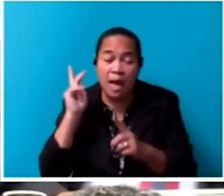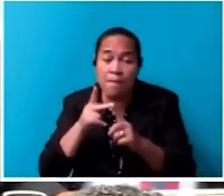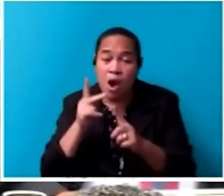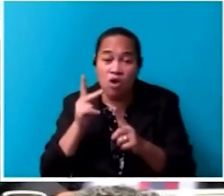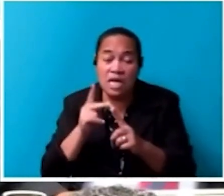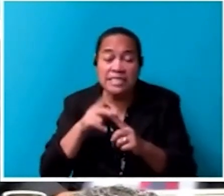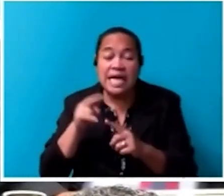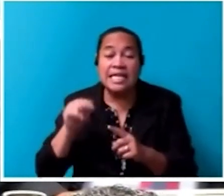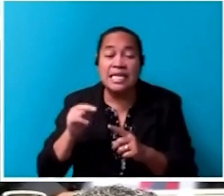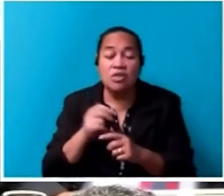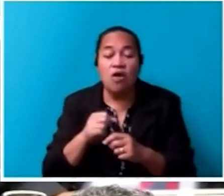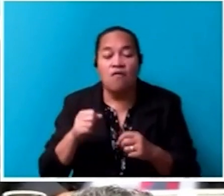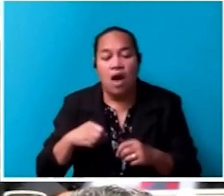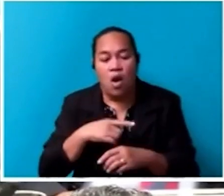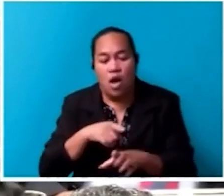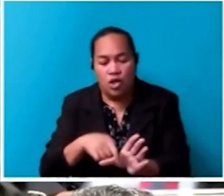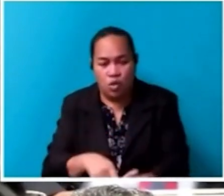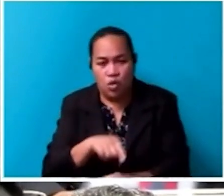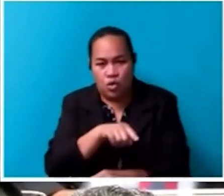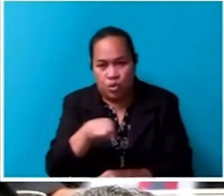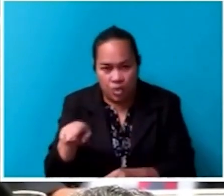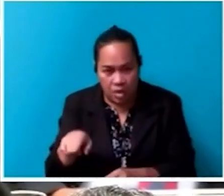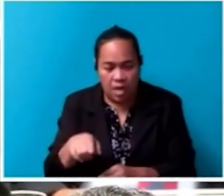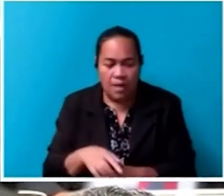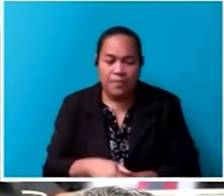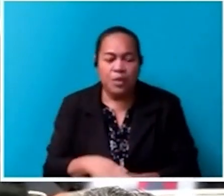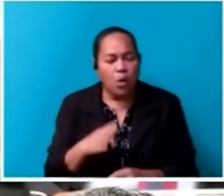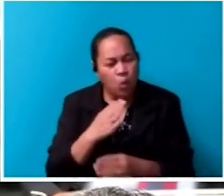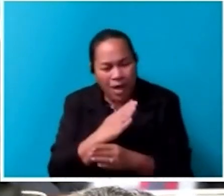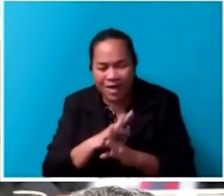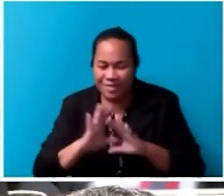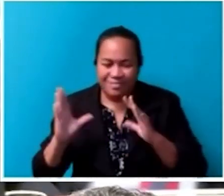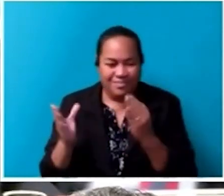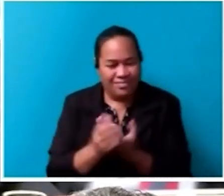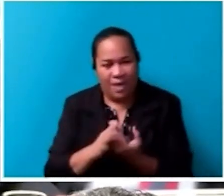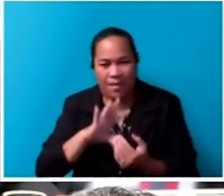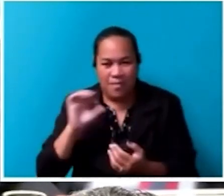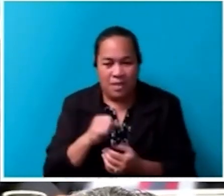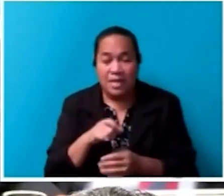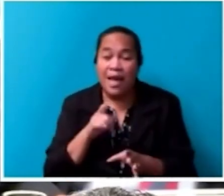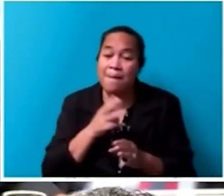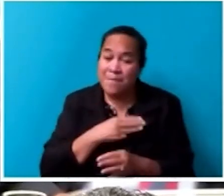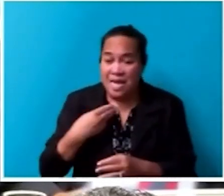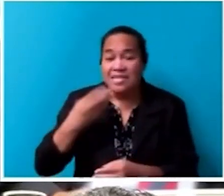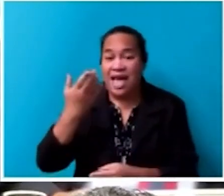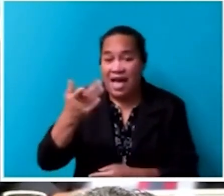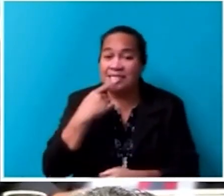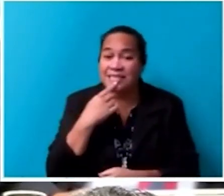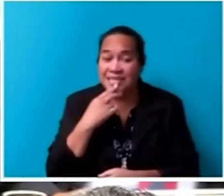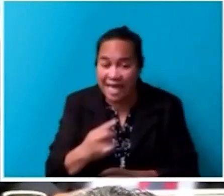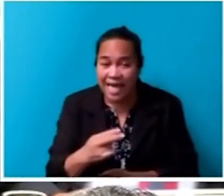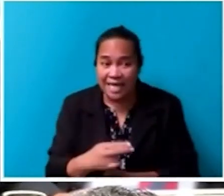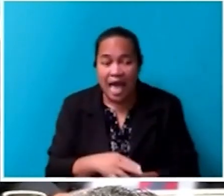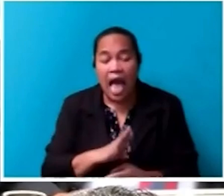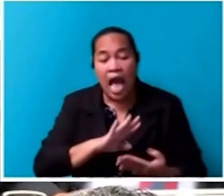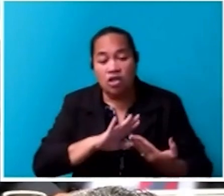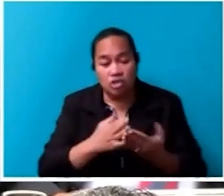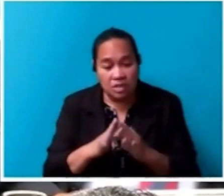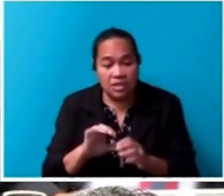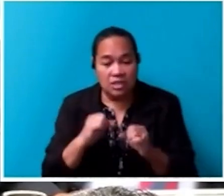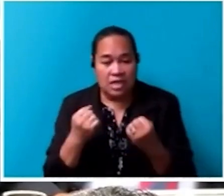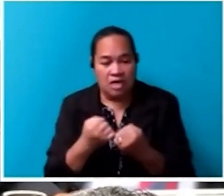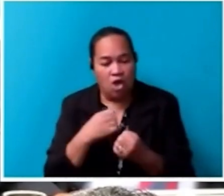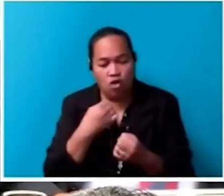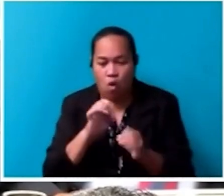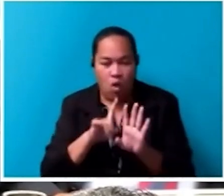the needs of our homeless youth. Let us work together to build, as the Minister said, a society where no one